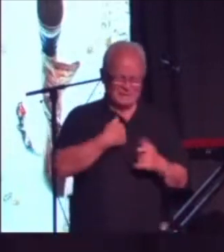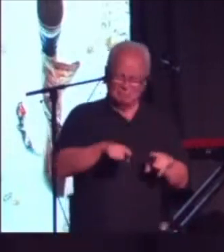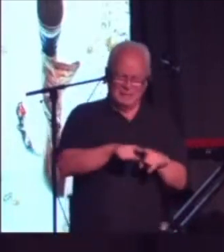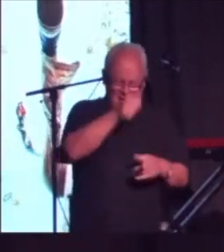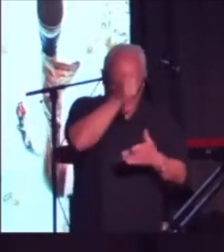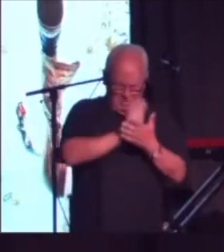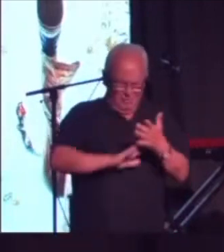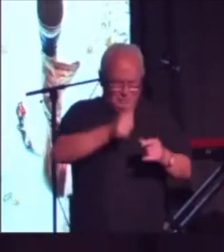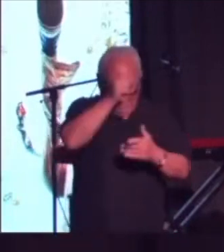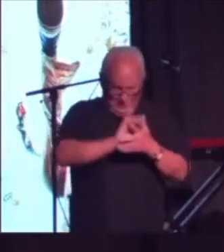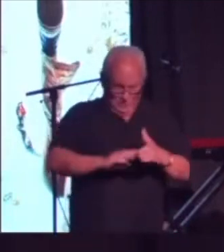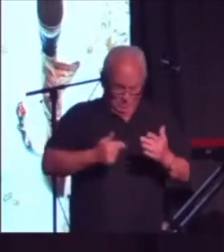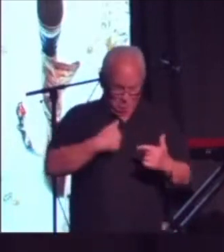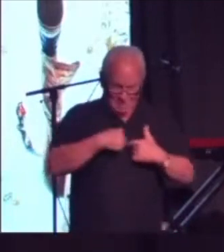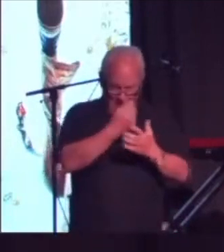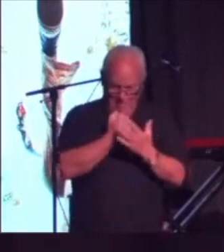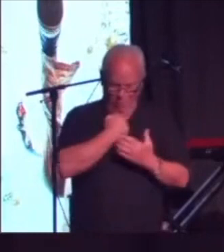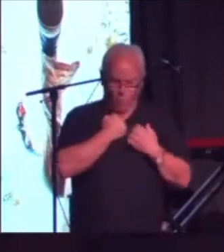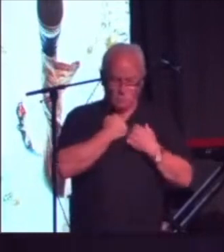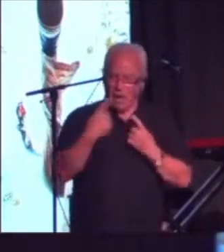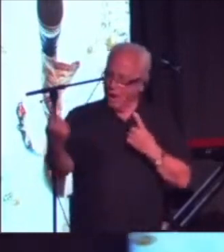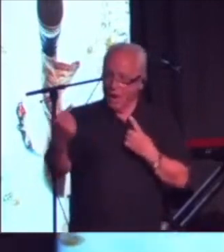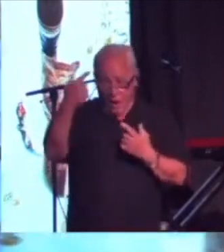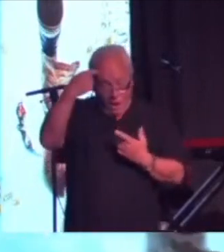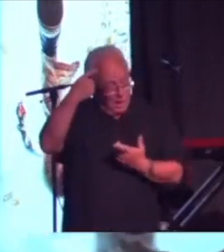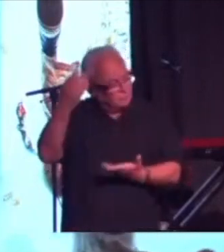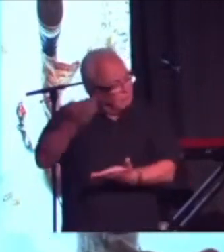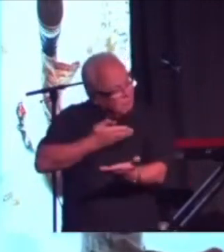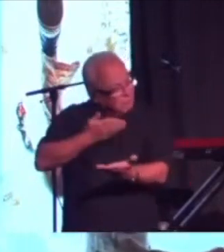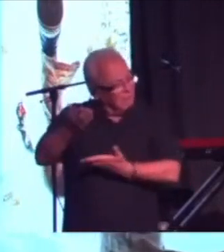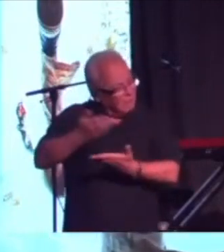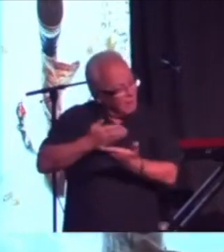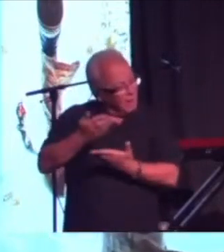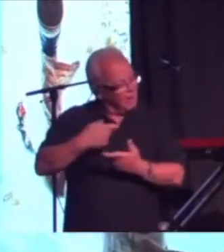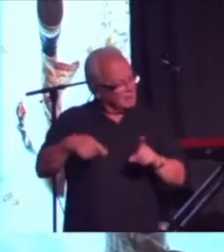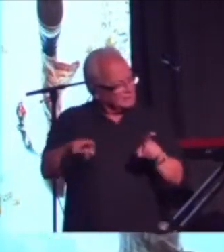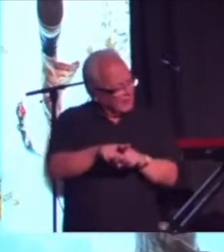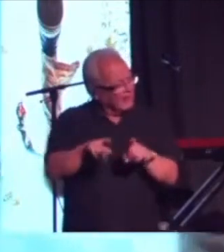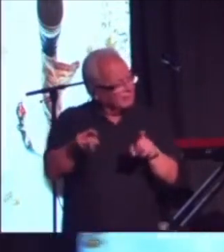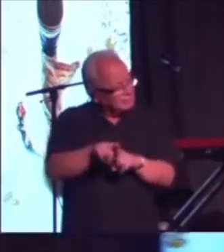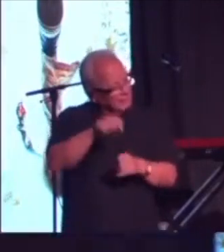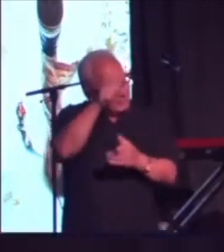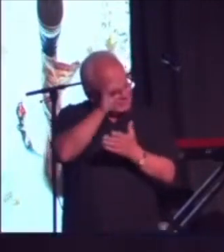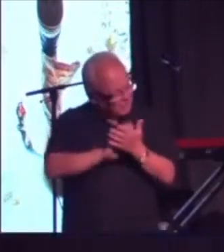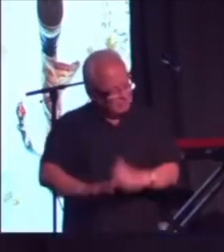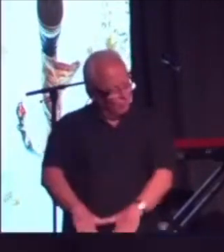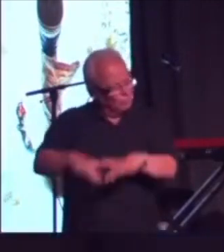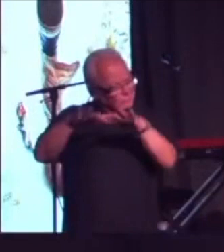That's where they're born. You see, believe it or not, church can be one of the loneliest crowds you'll ever sit or stand